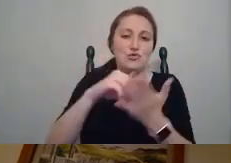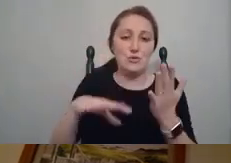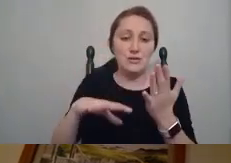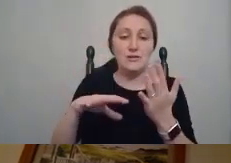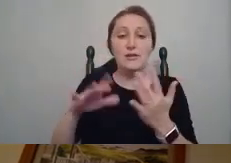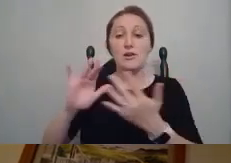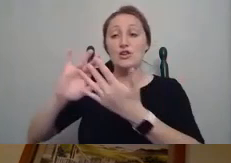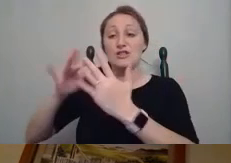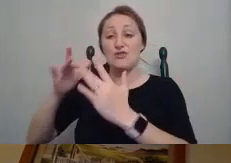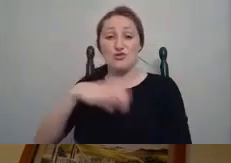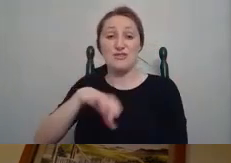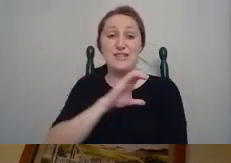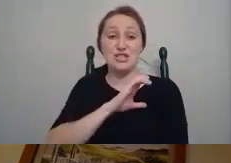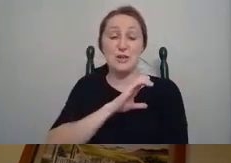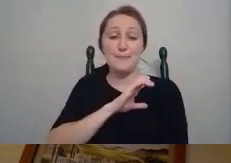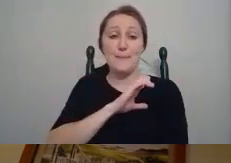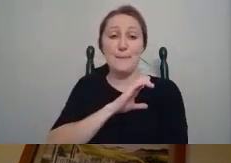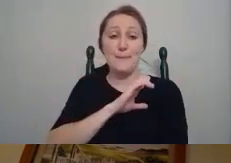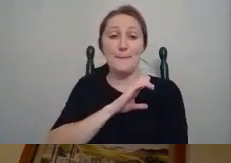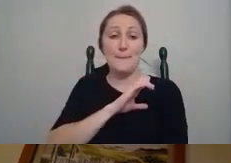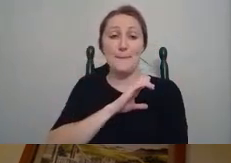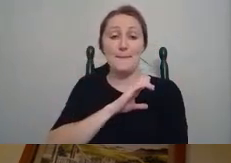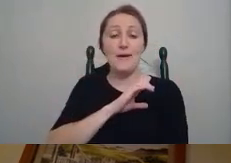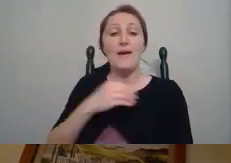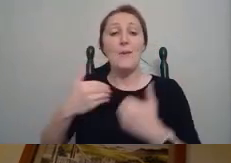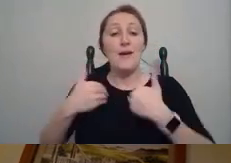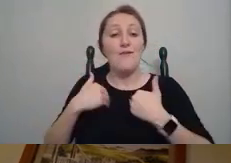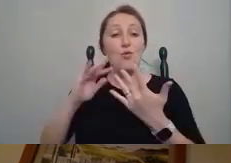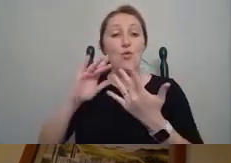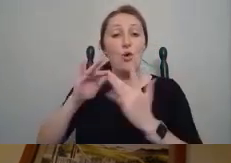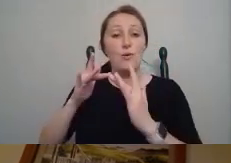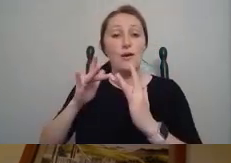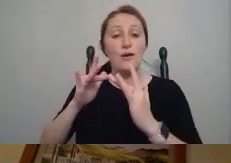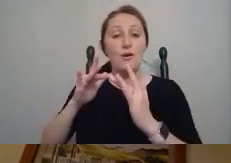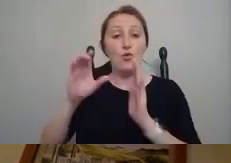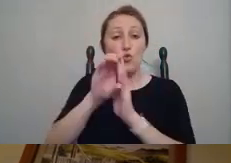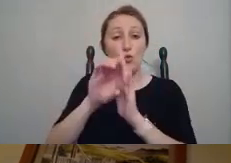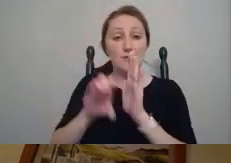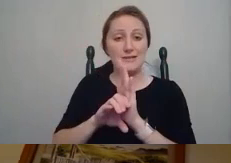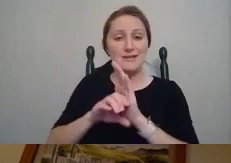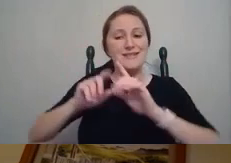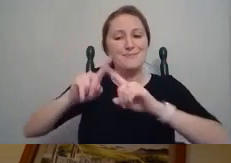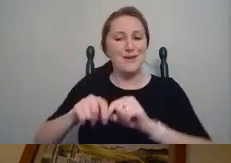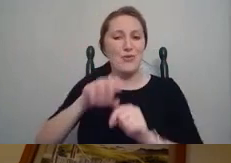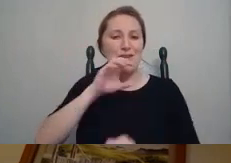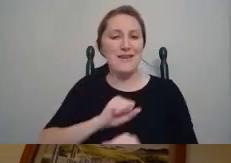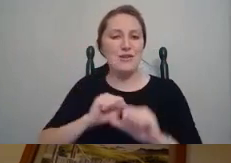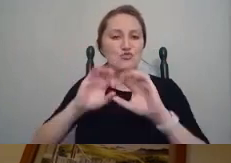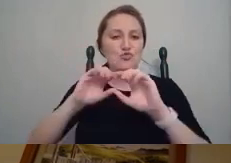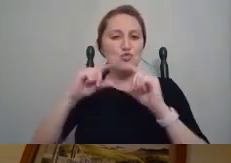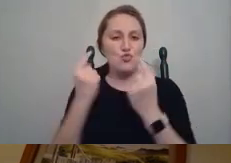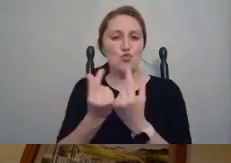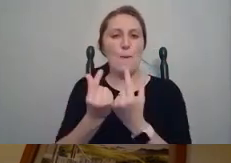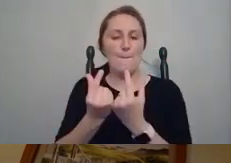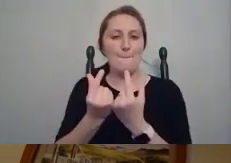is concerned, there are online courses where, depending on the age group, they